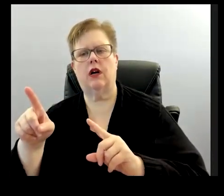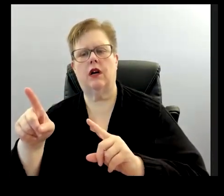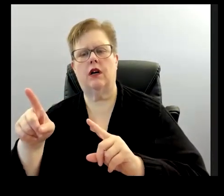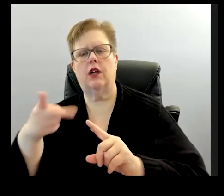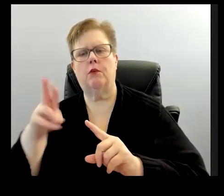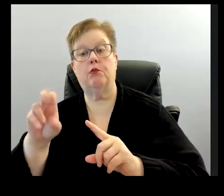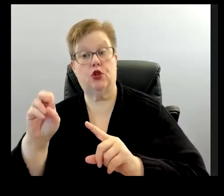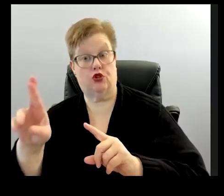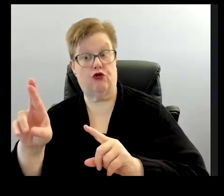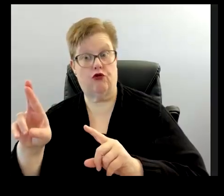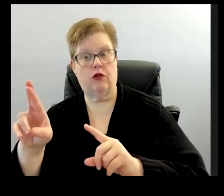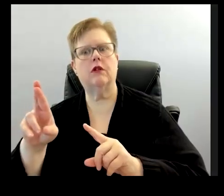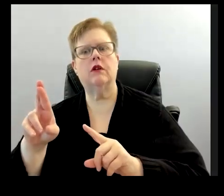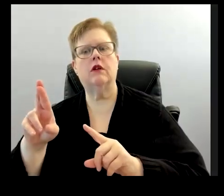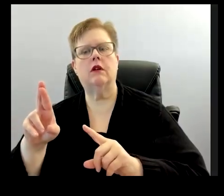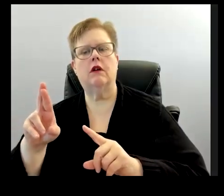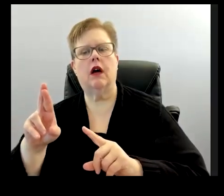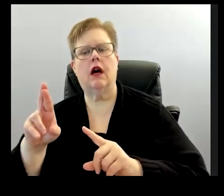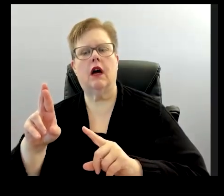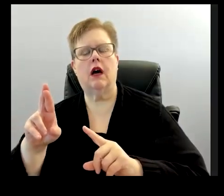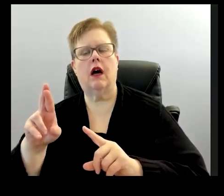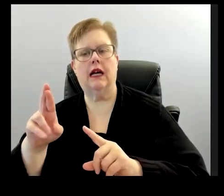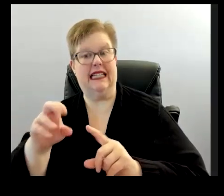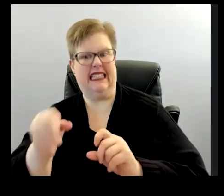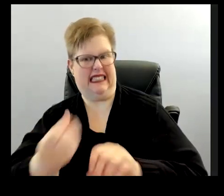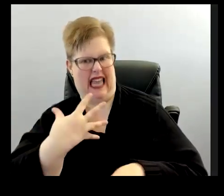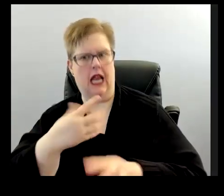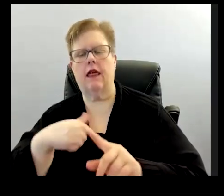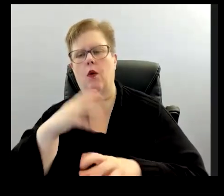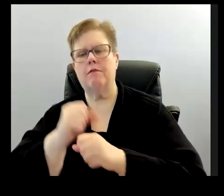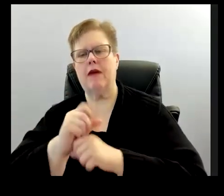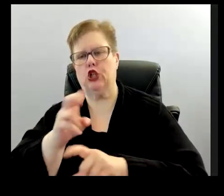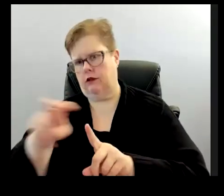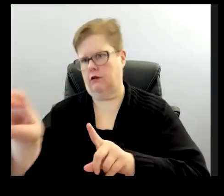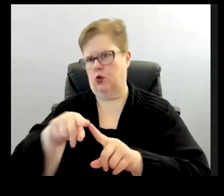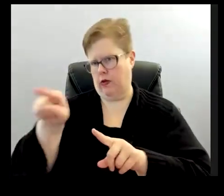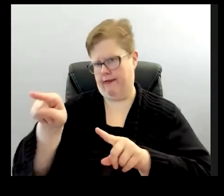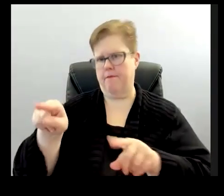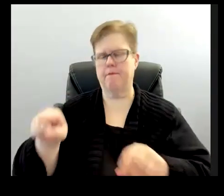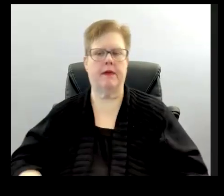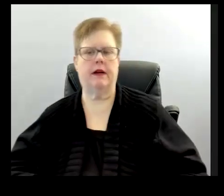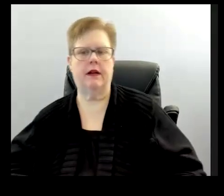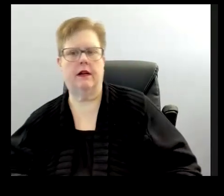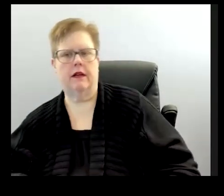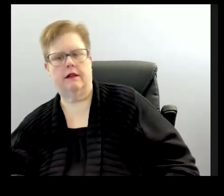So please send that to us. And I will make sure that you can see our email, but it's